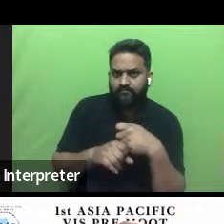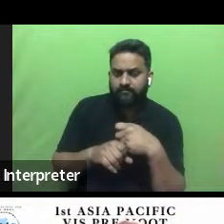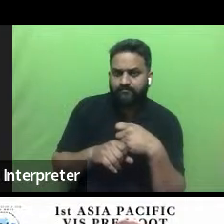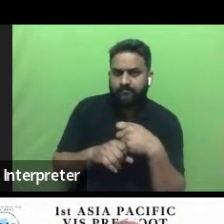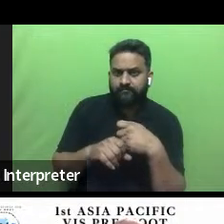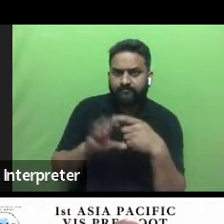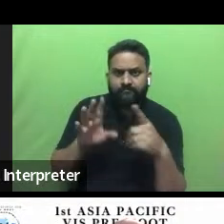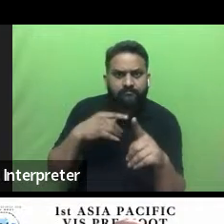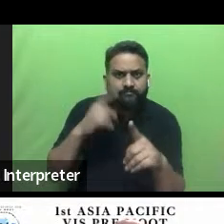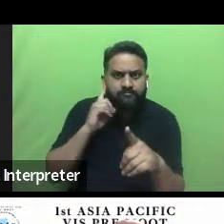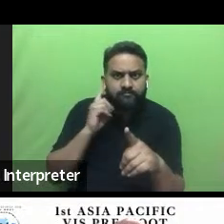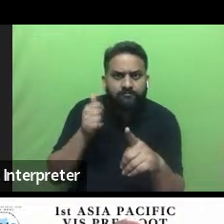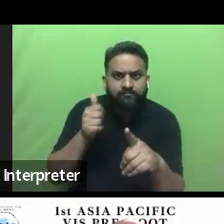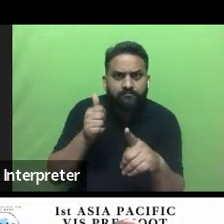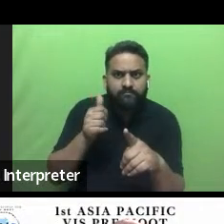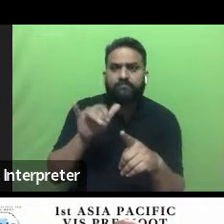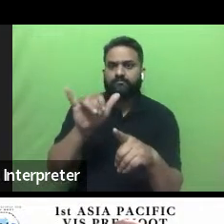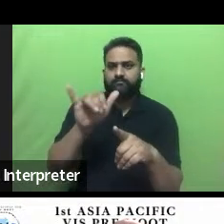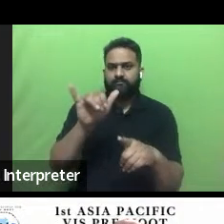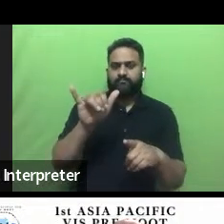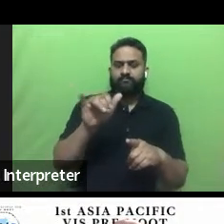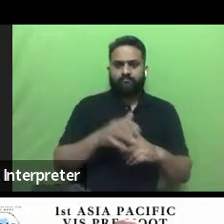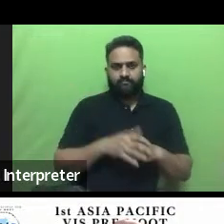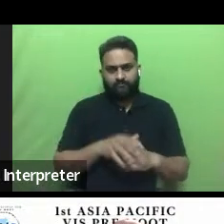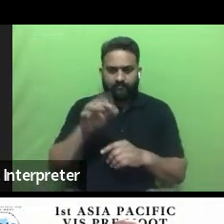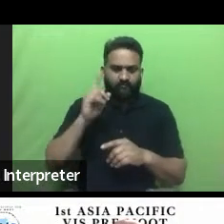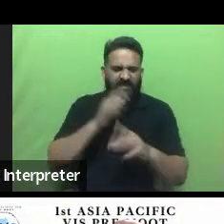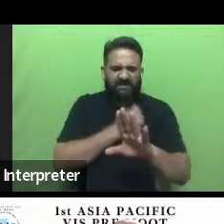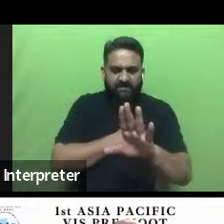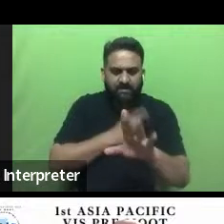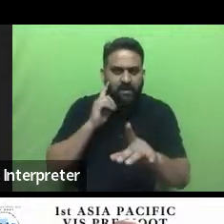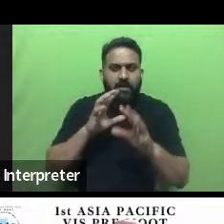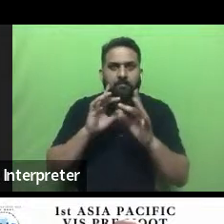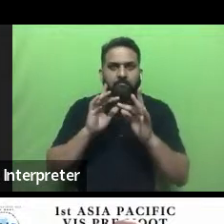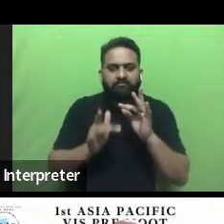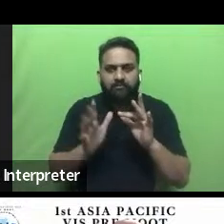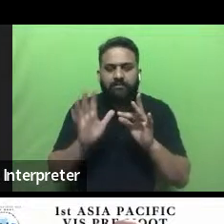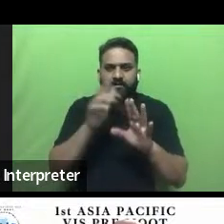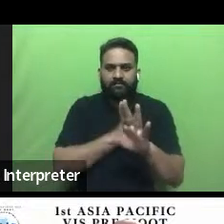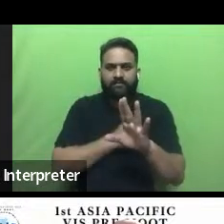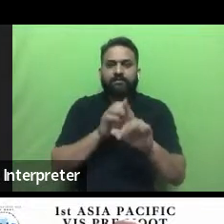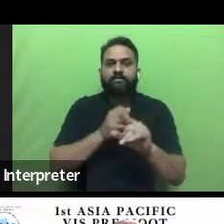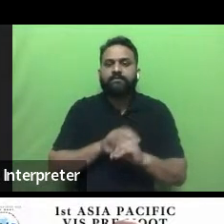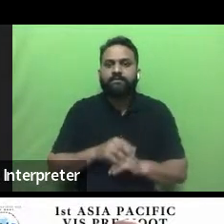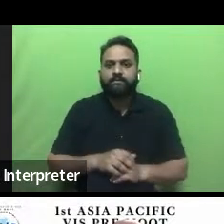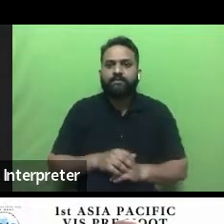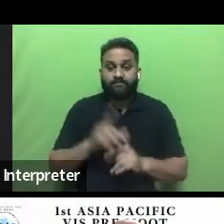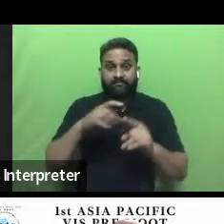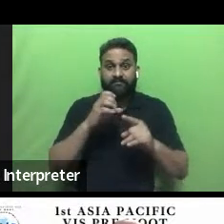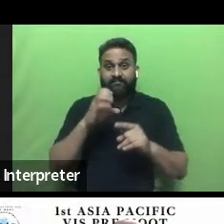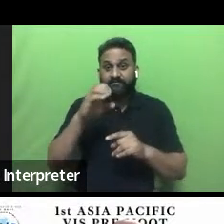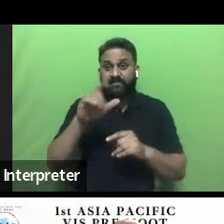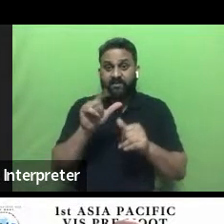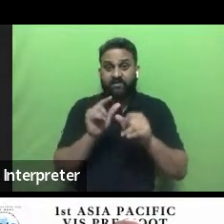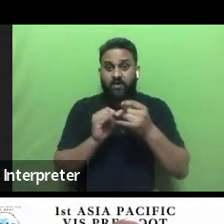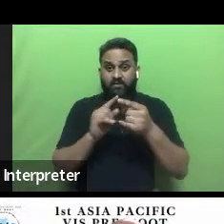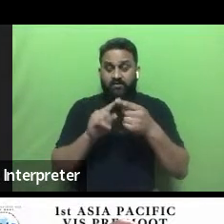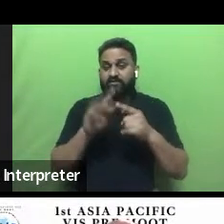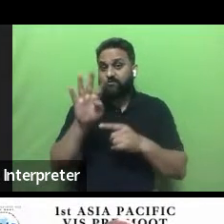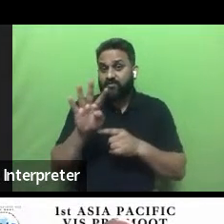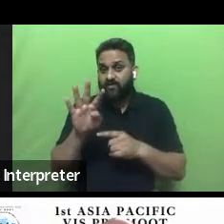I audible? Okay, I'm sorry, I think I got cut in the middle. Clause 4 of the general